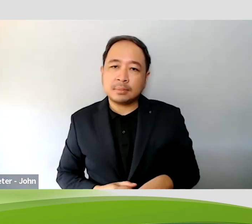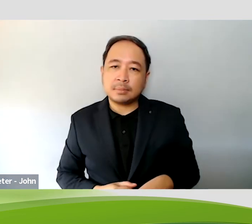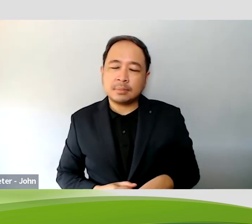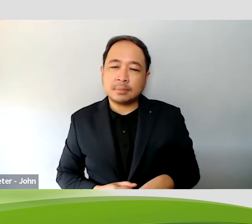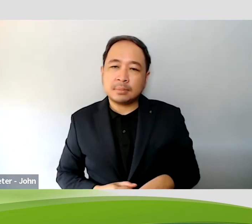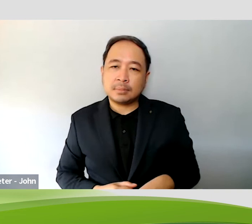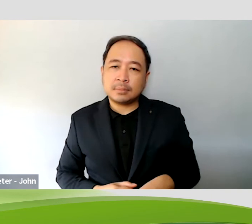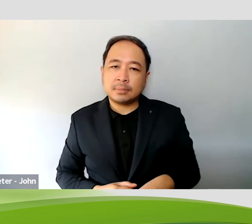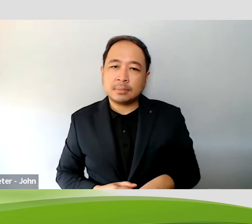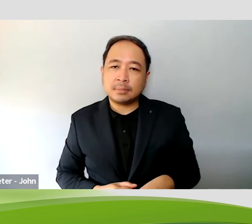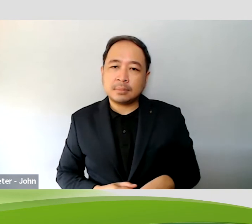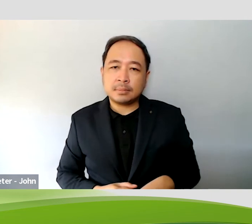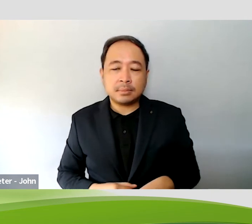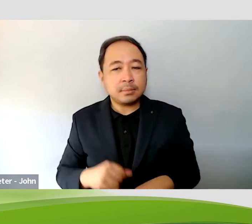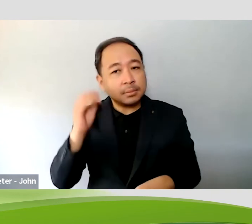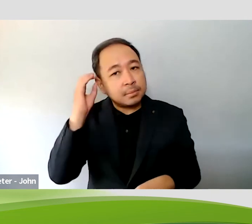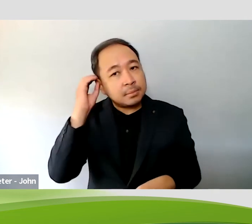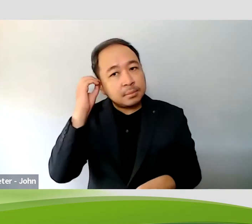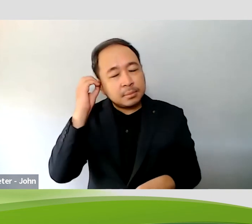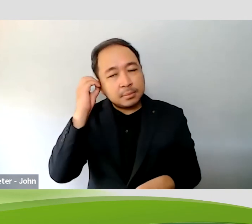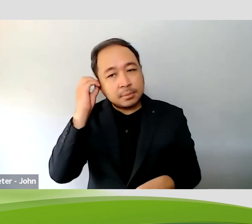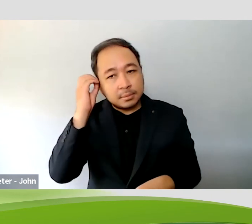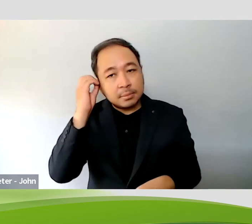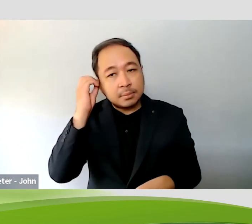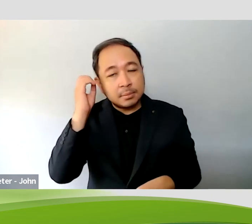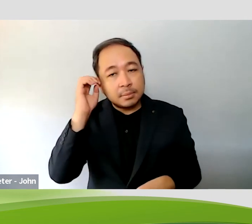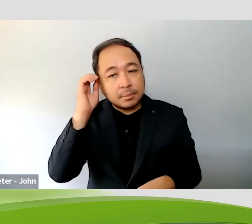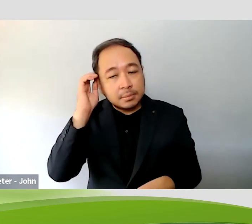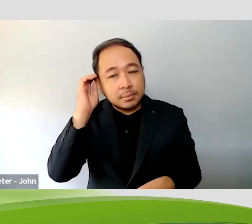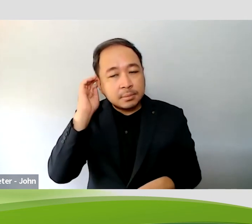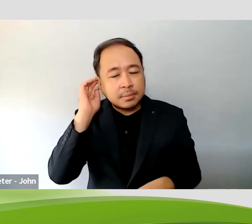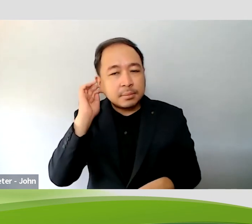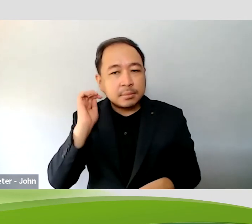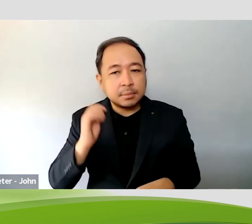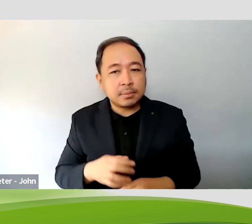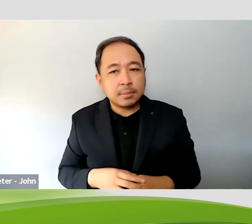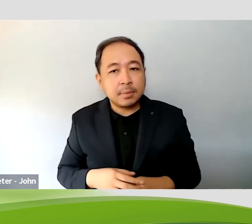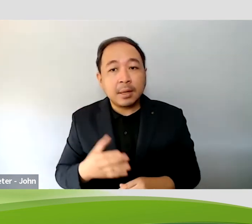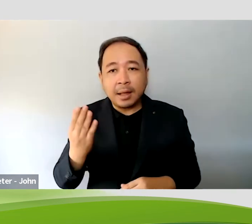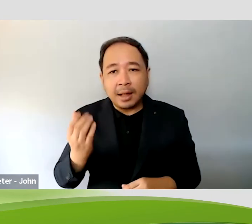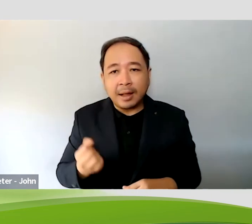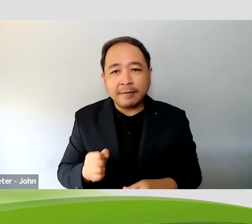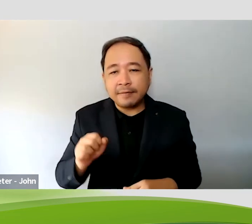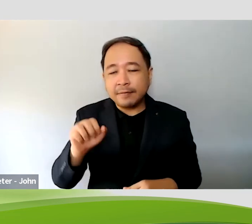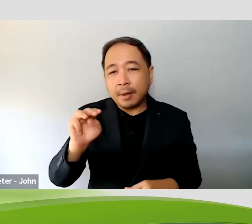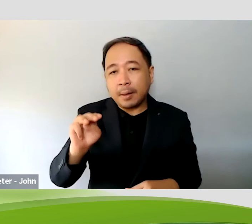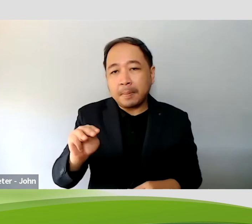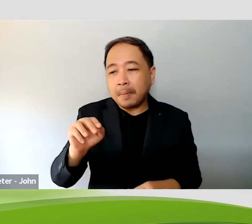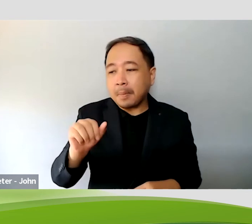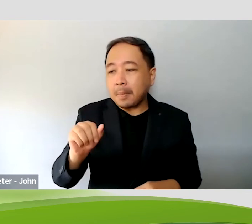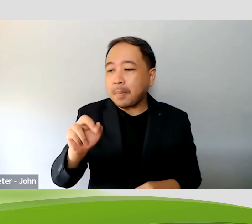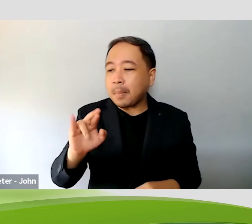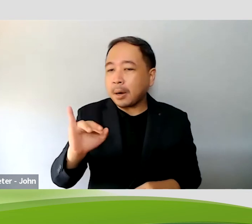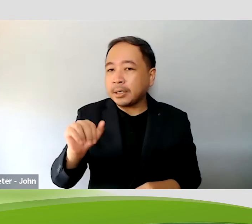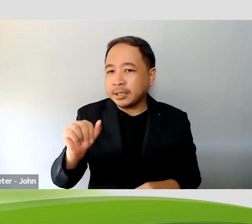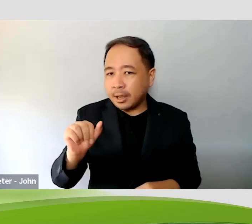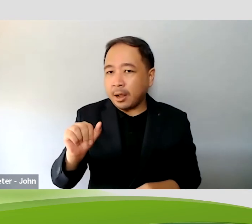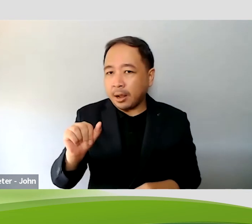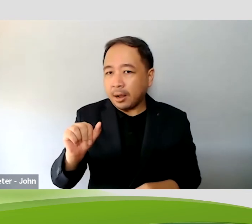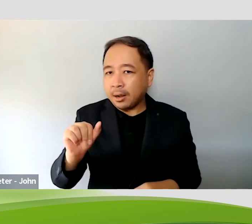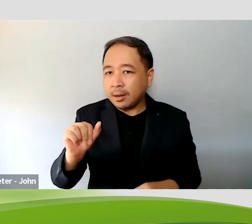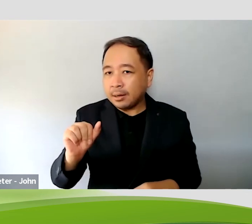I think we had, okay, I see that we have Maria Galario from